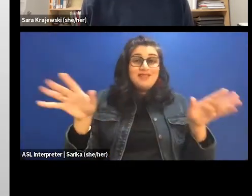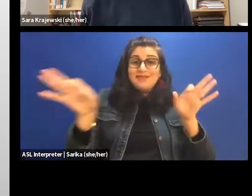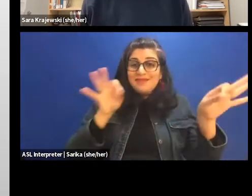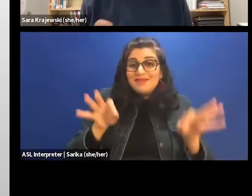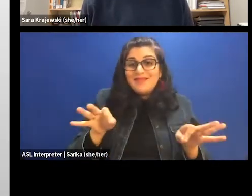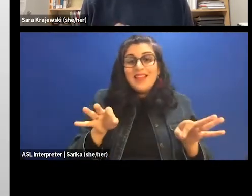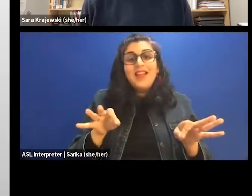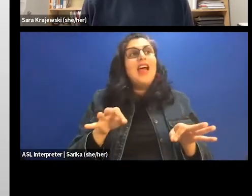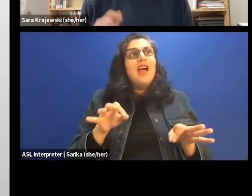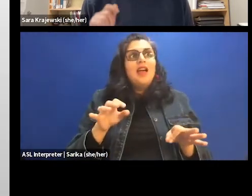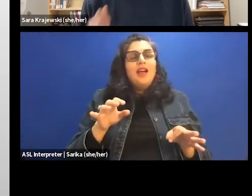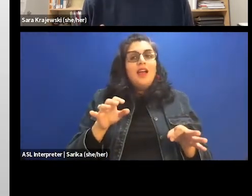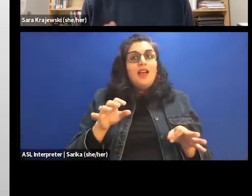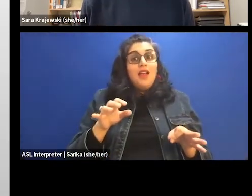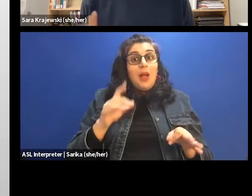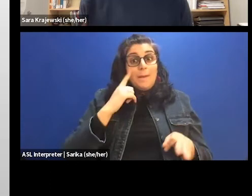of her privileged